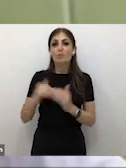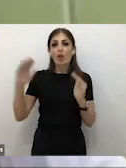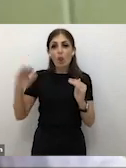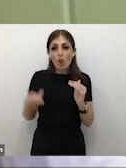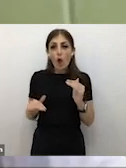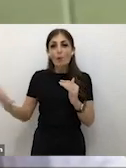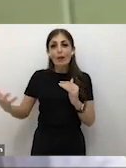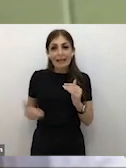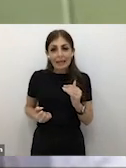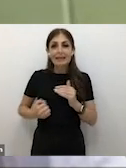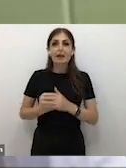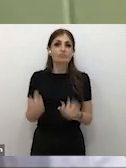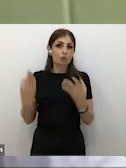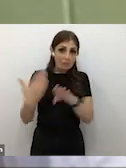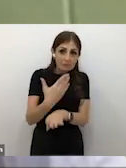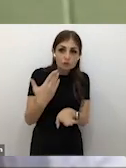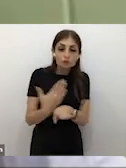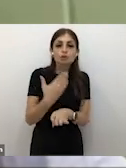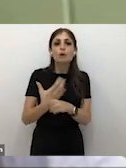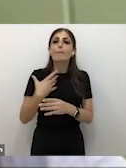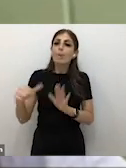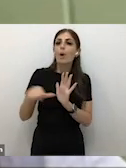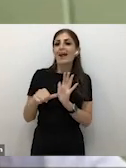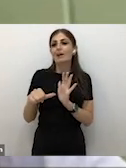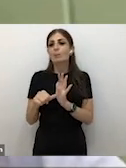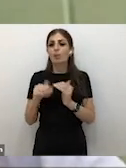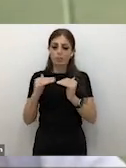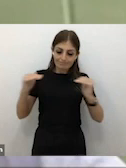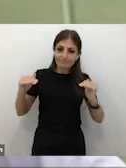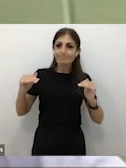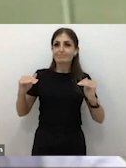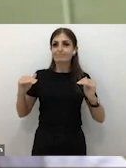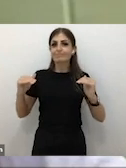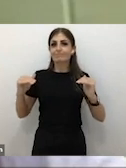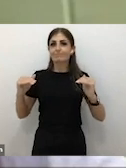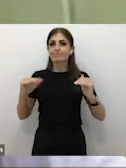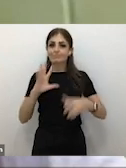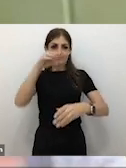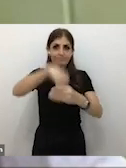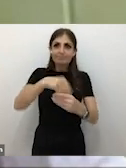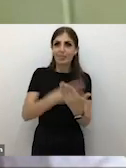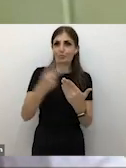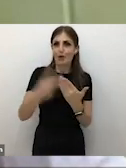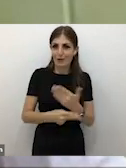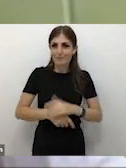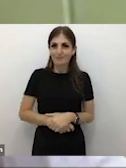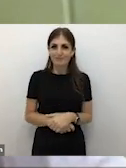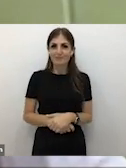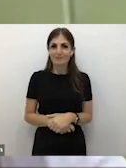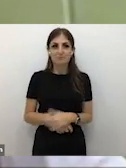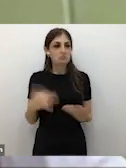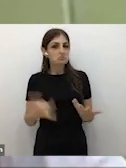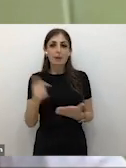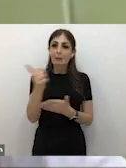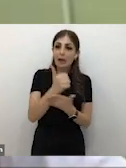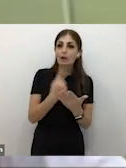income to have more equitable participation in the program. This might include artists